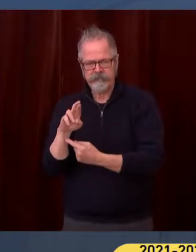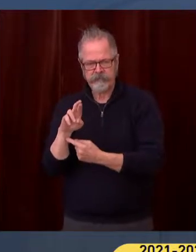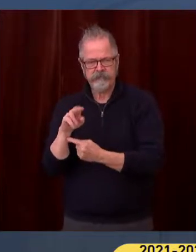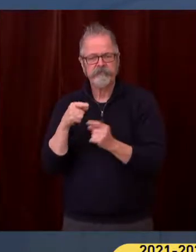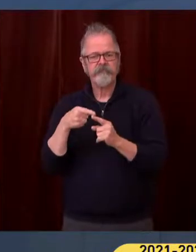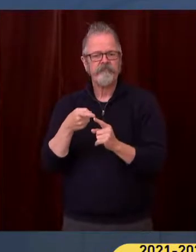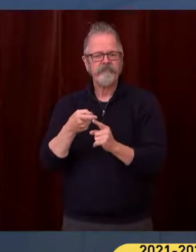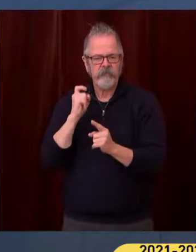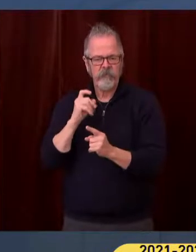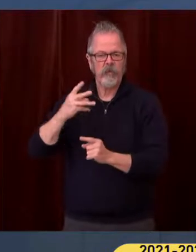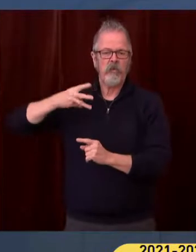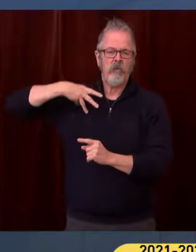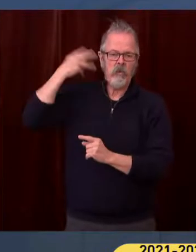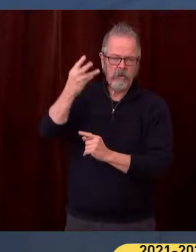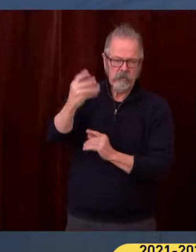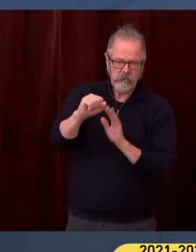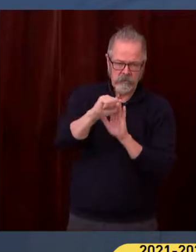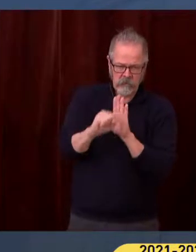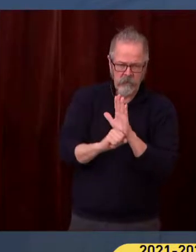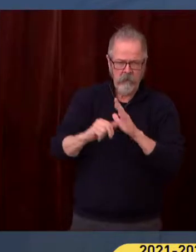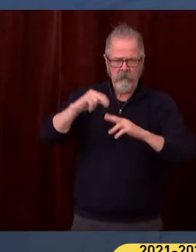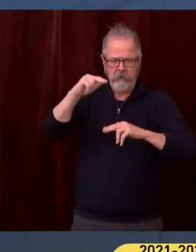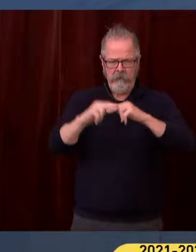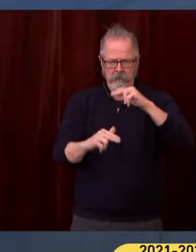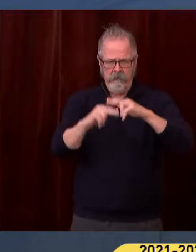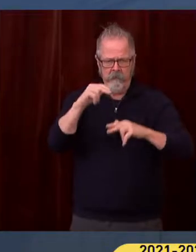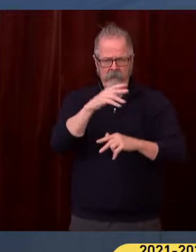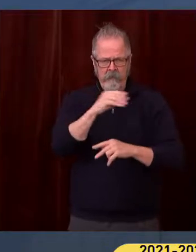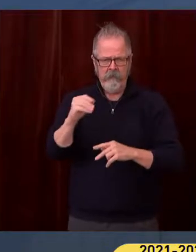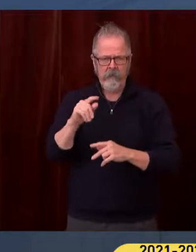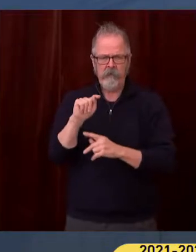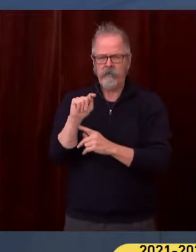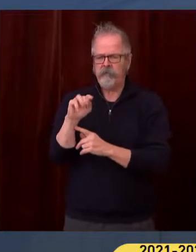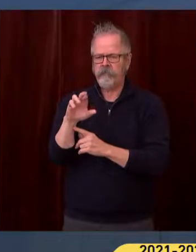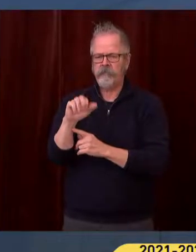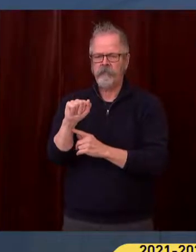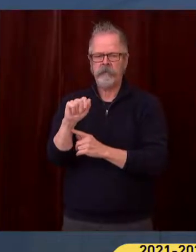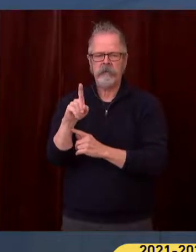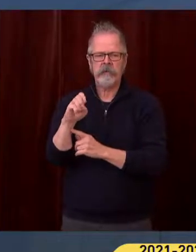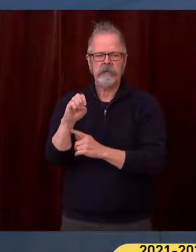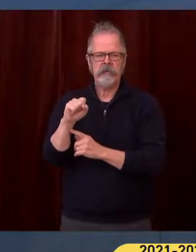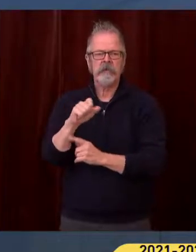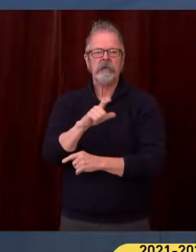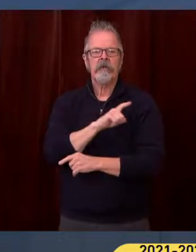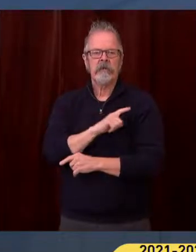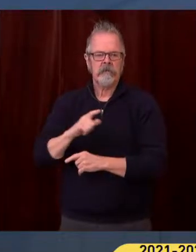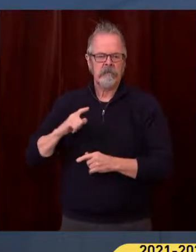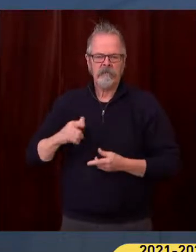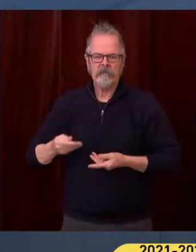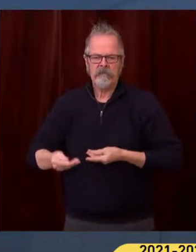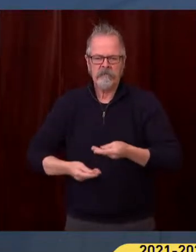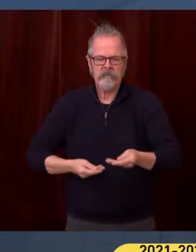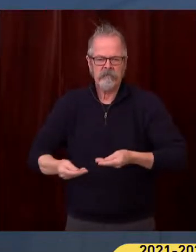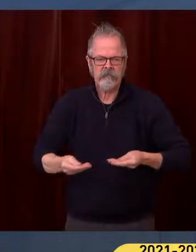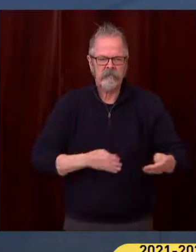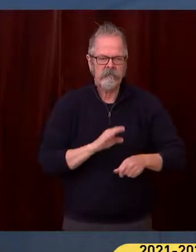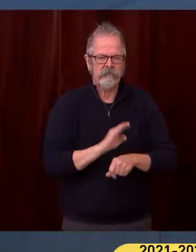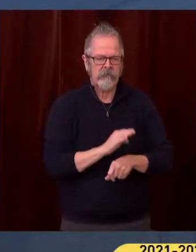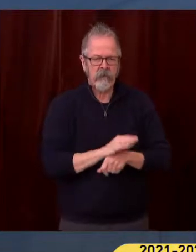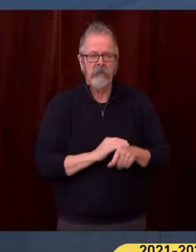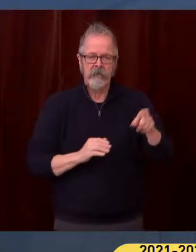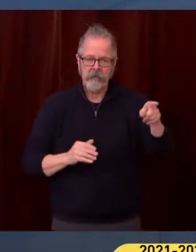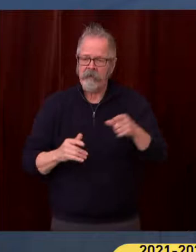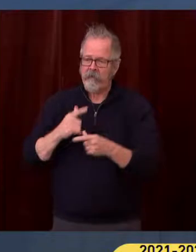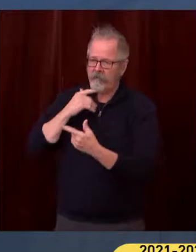progressive action to issues affecting the environment. You've had a very successful career and, in fact, just got elected to a historic third